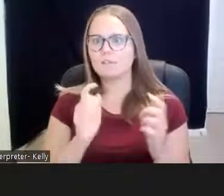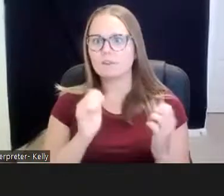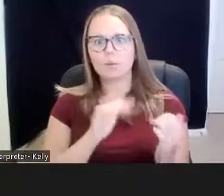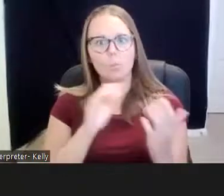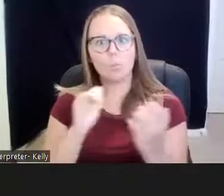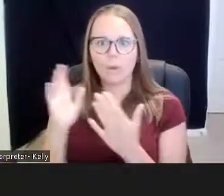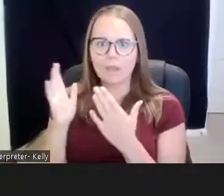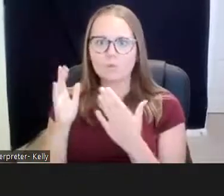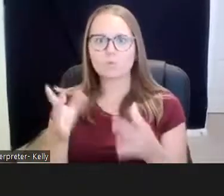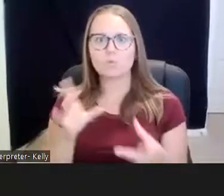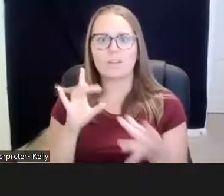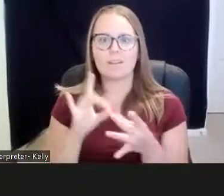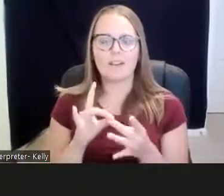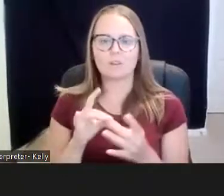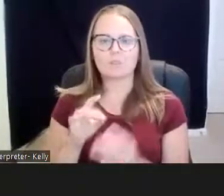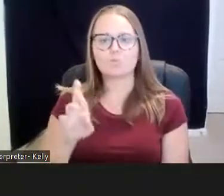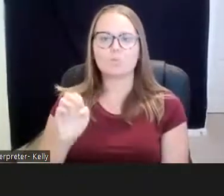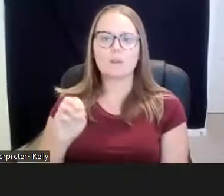remotely.